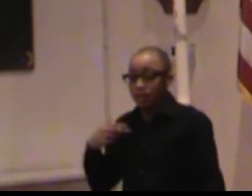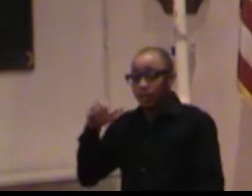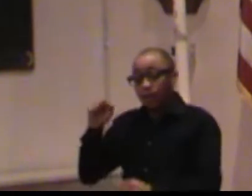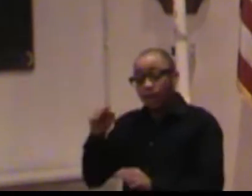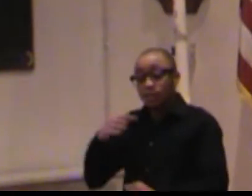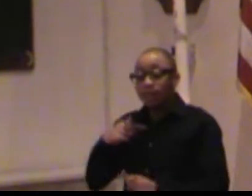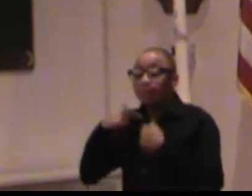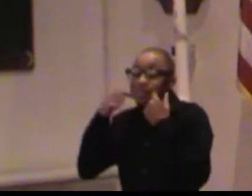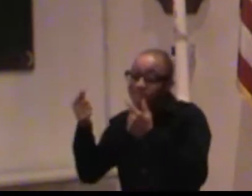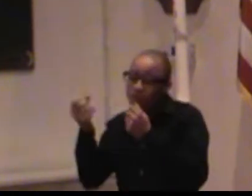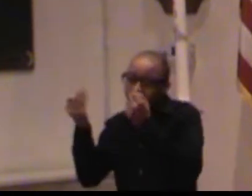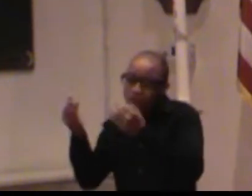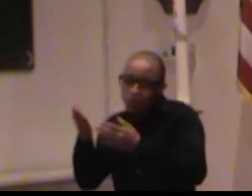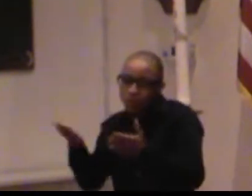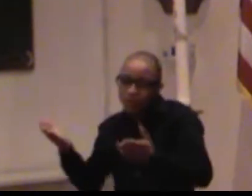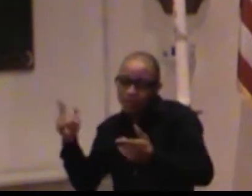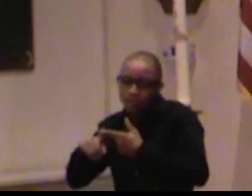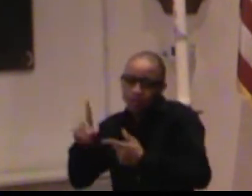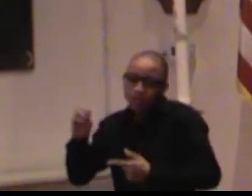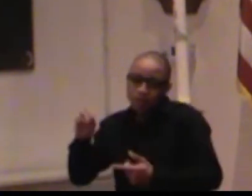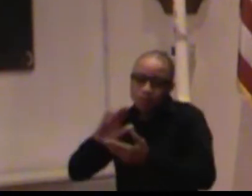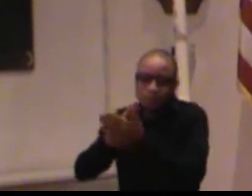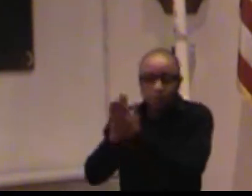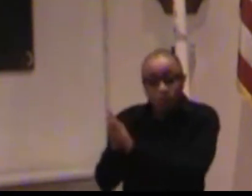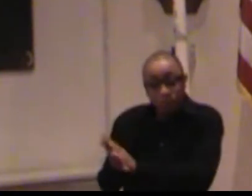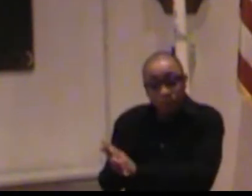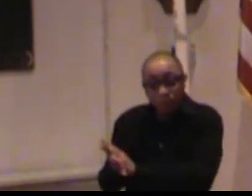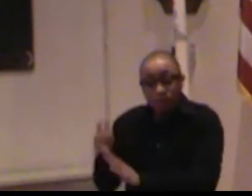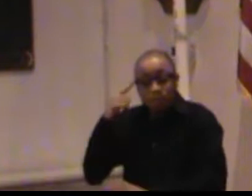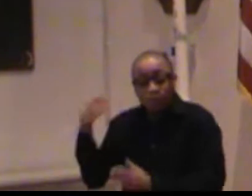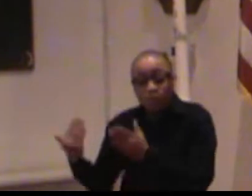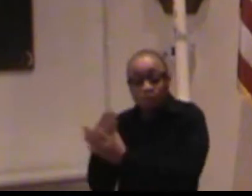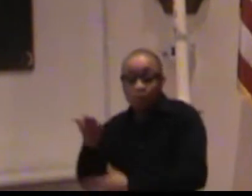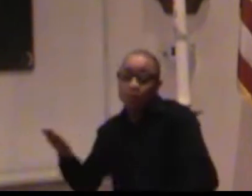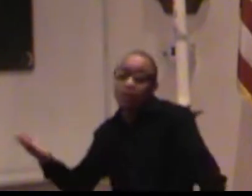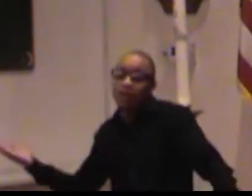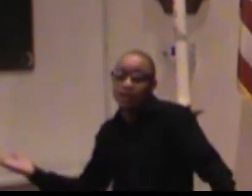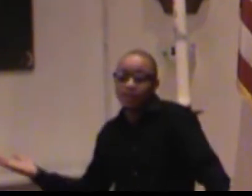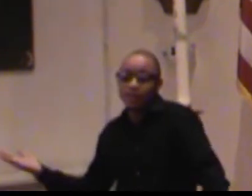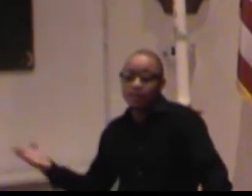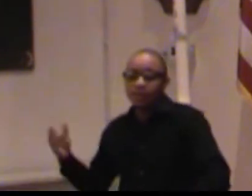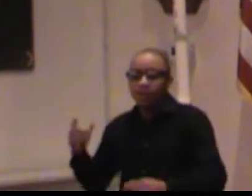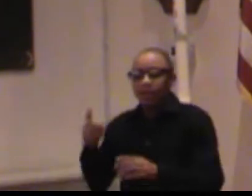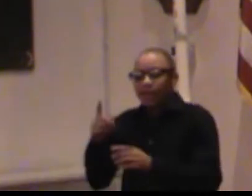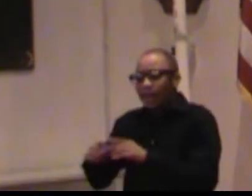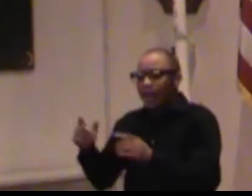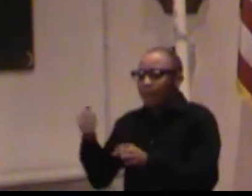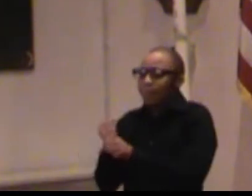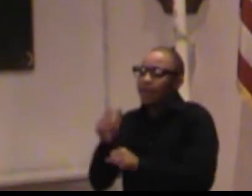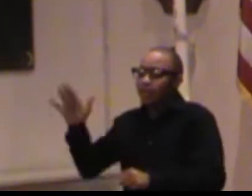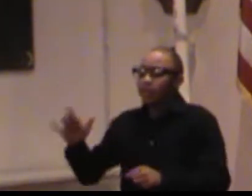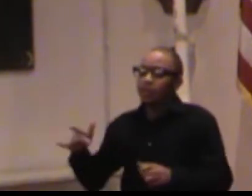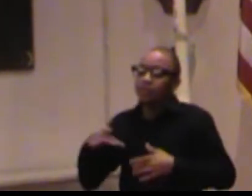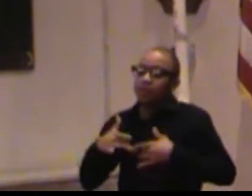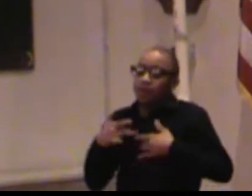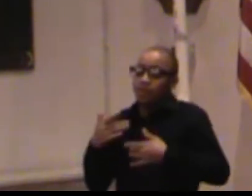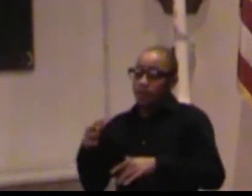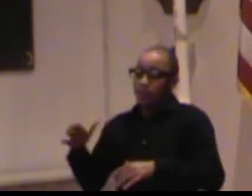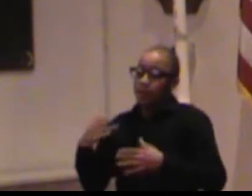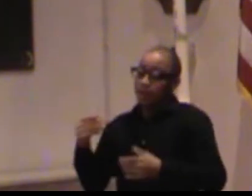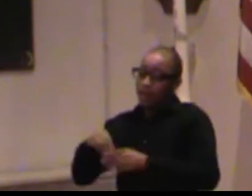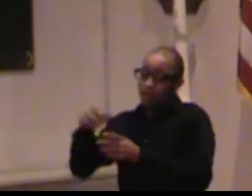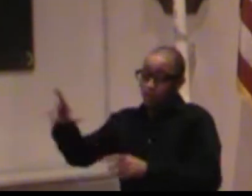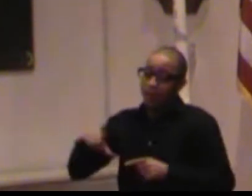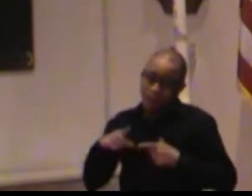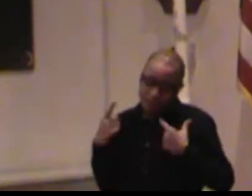you today a few things to do that will help you prepare for the new thing or the fulfillment of things that are about to come in